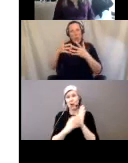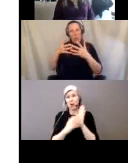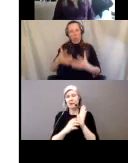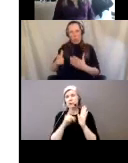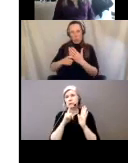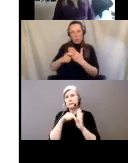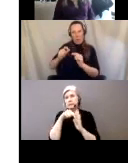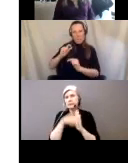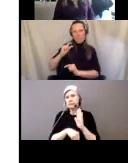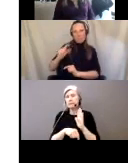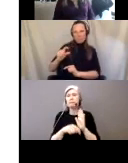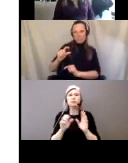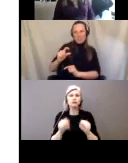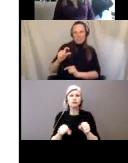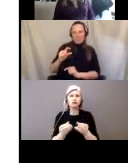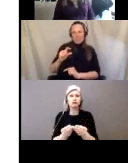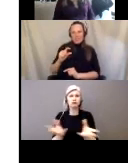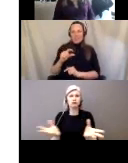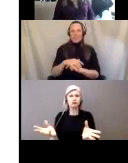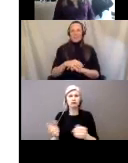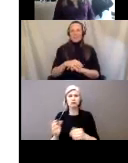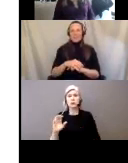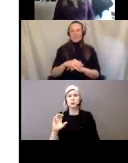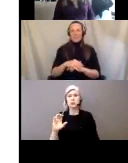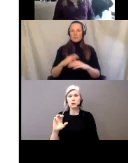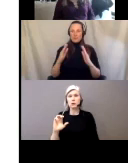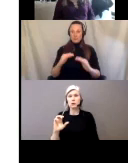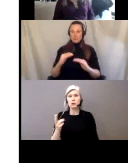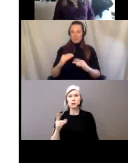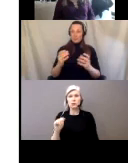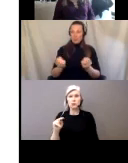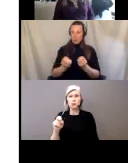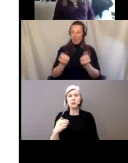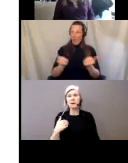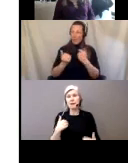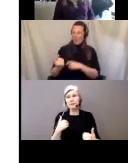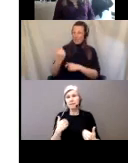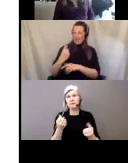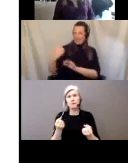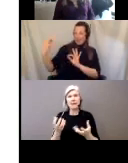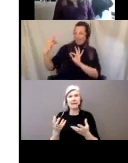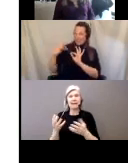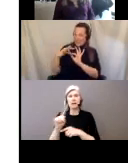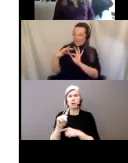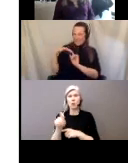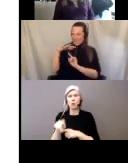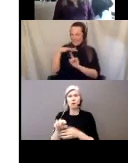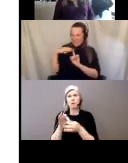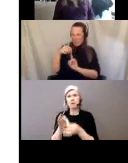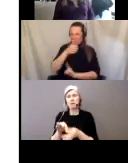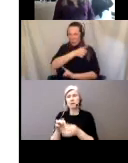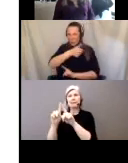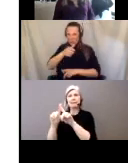Great. We do have a lot of specific questions around different types of disabilities and where that sits within phase 2.